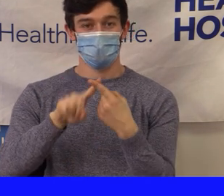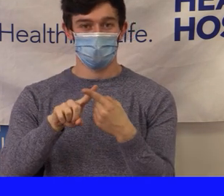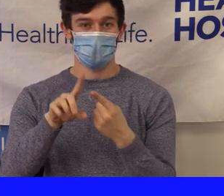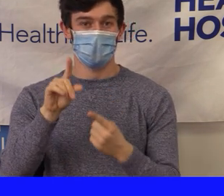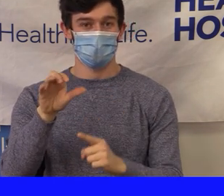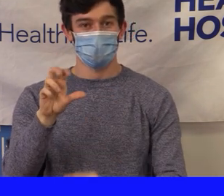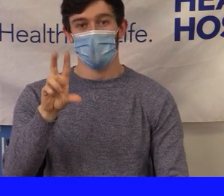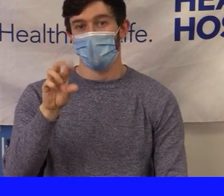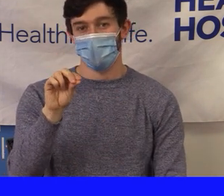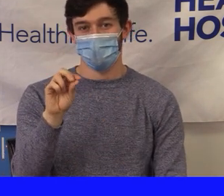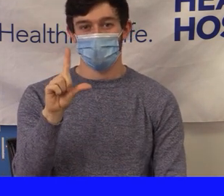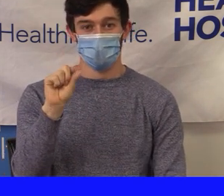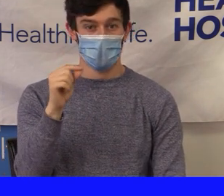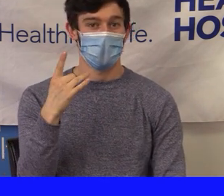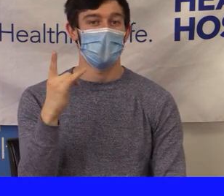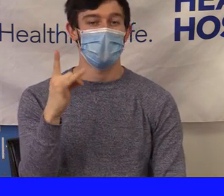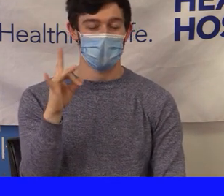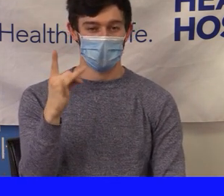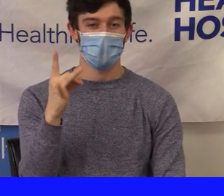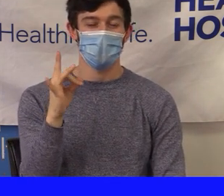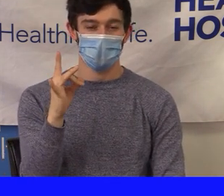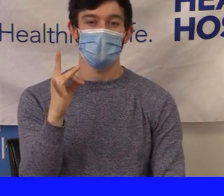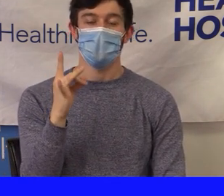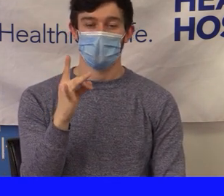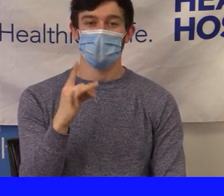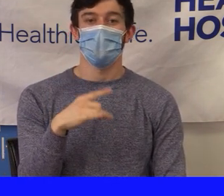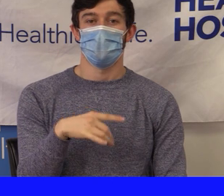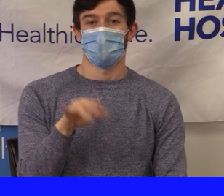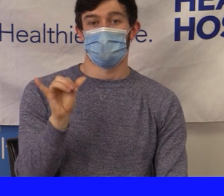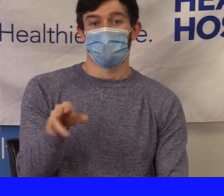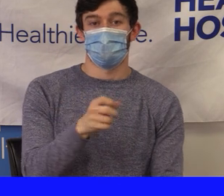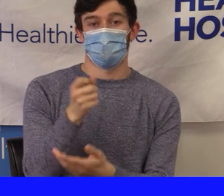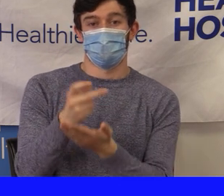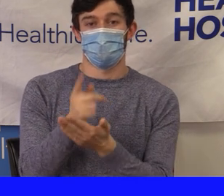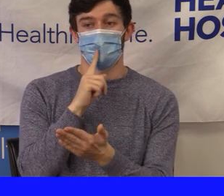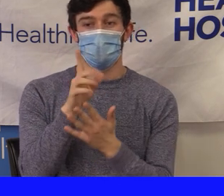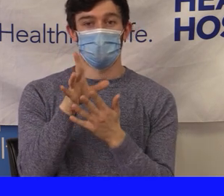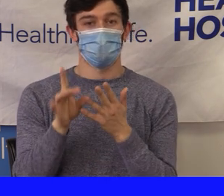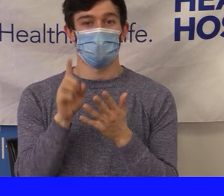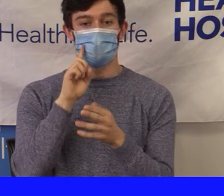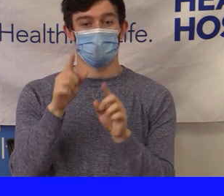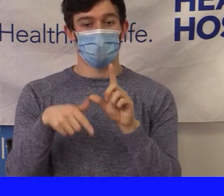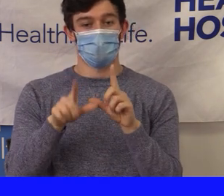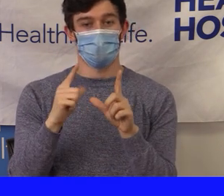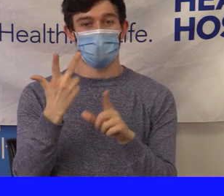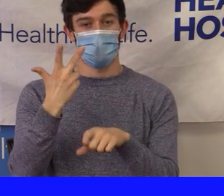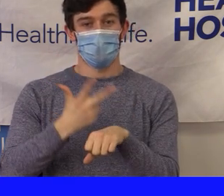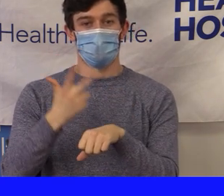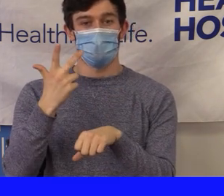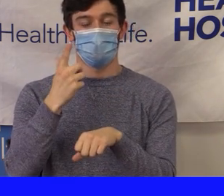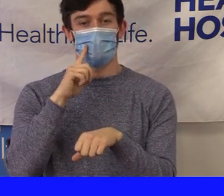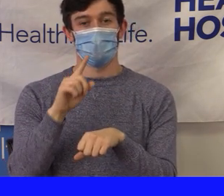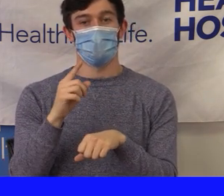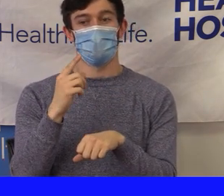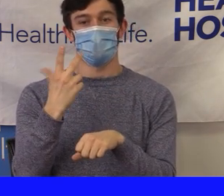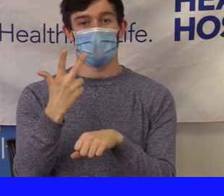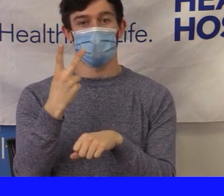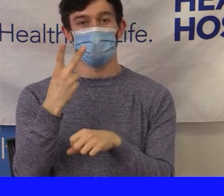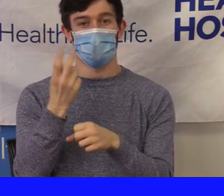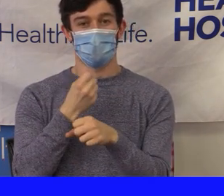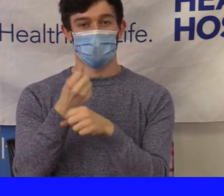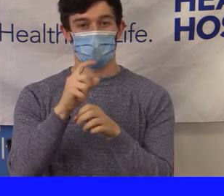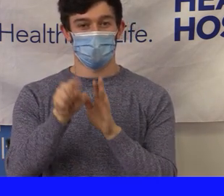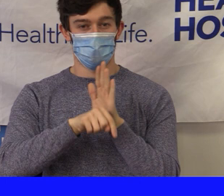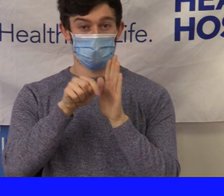through December 30th of 2018, and was approved to have an option to renew three times for successive two-year terms. Our